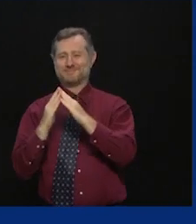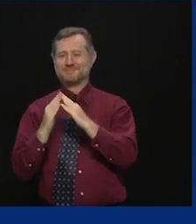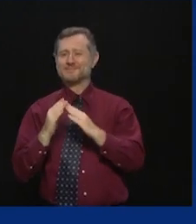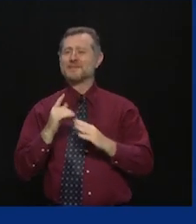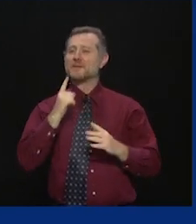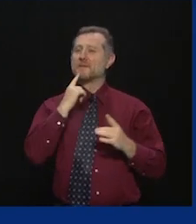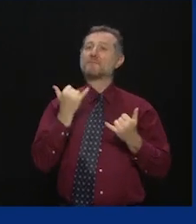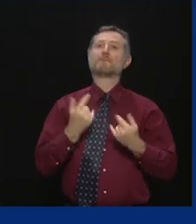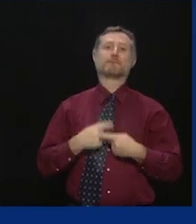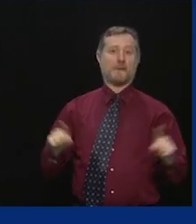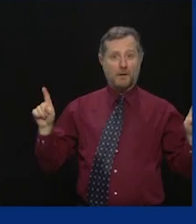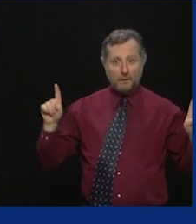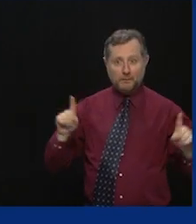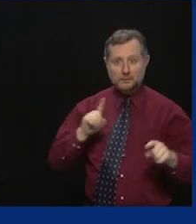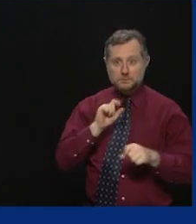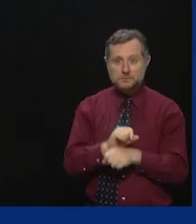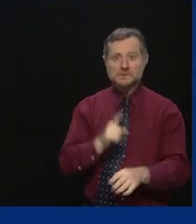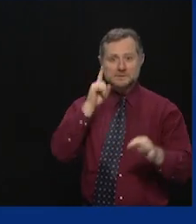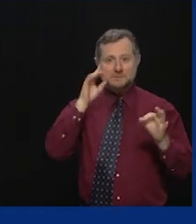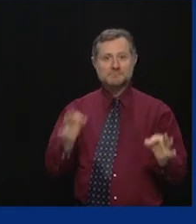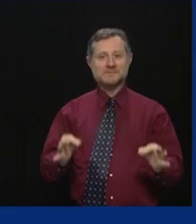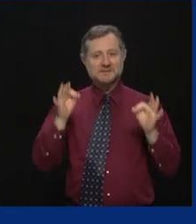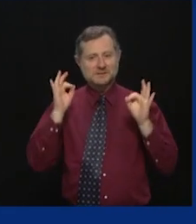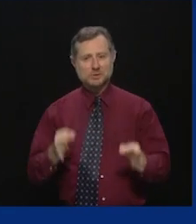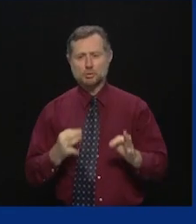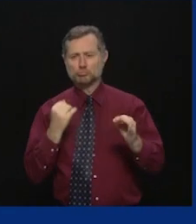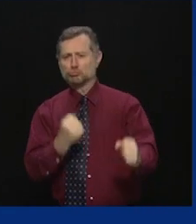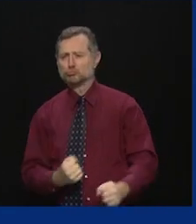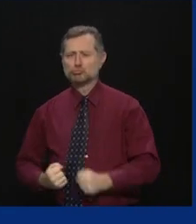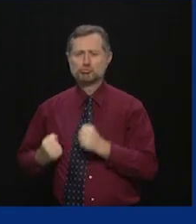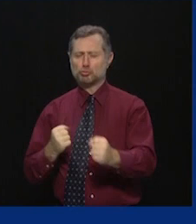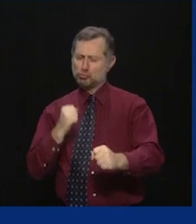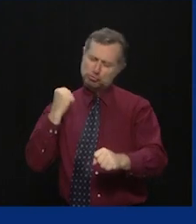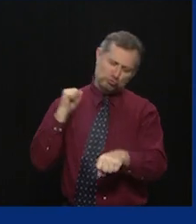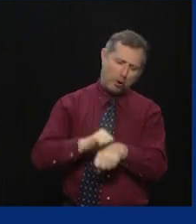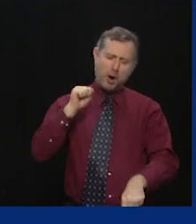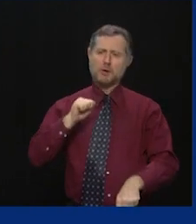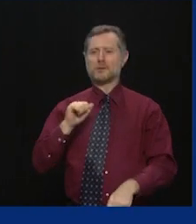finally decided to rock our riverway.